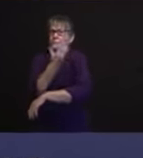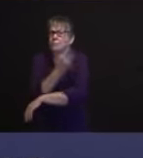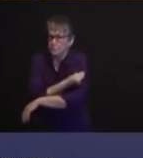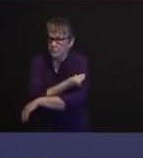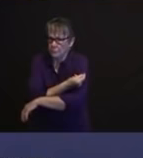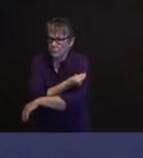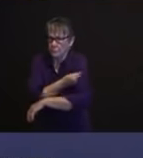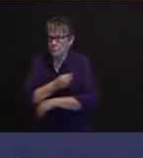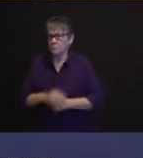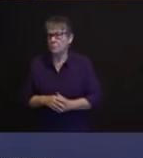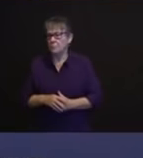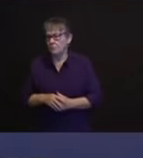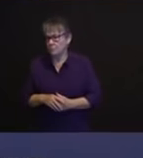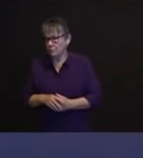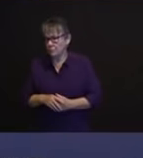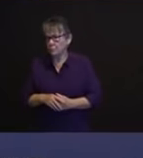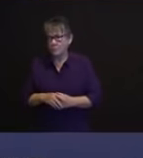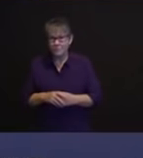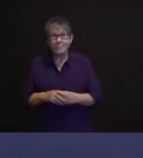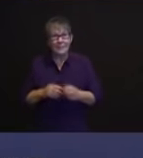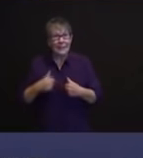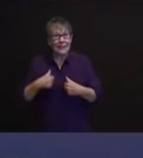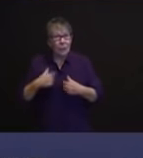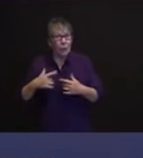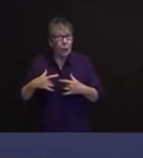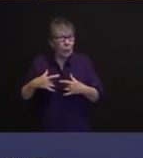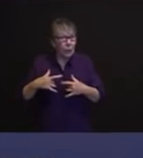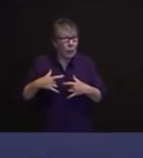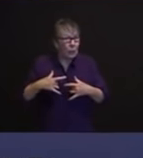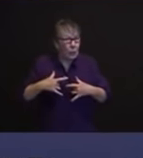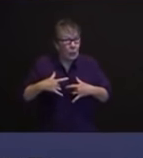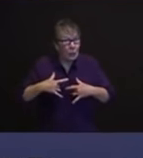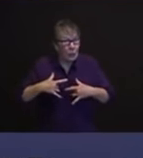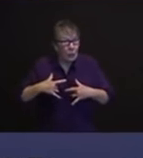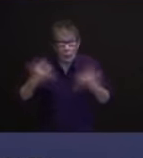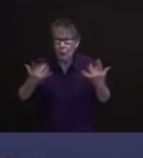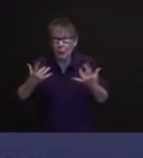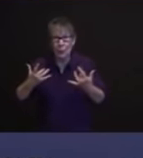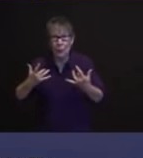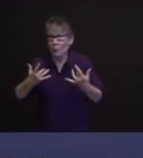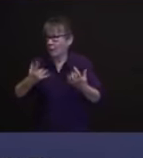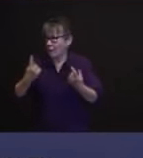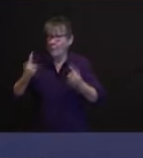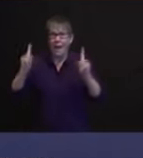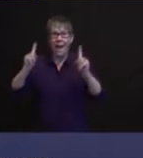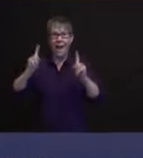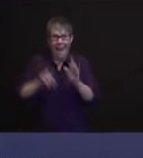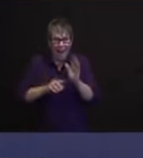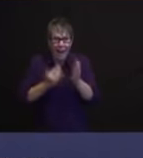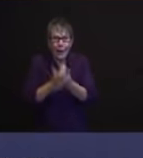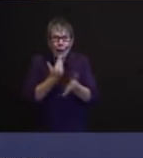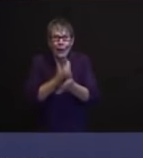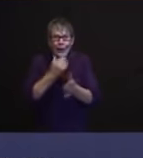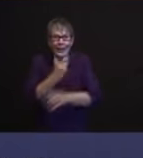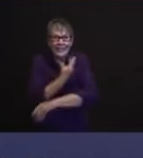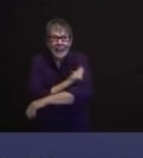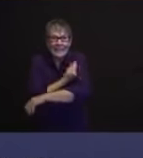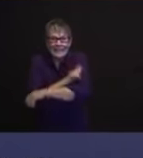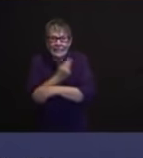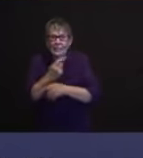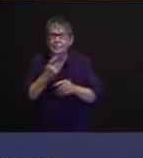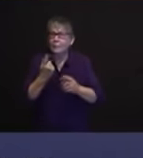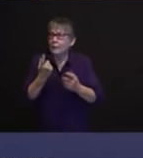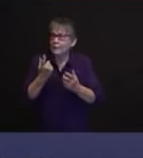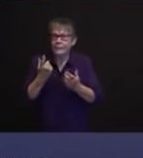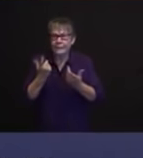also let's acknowledge the fact that we're not in the end zone yet, that this remains complex. 2 other